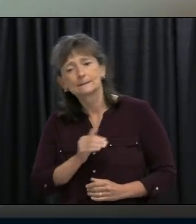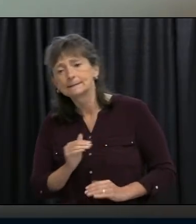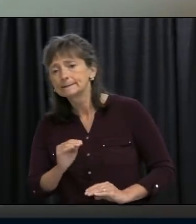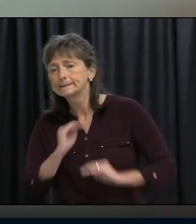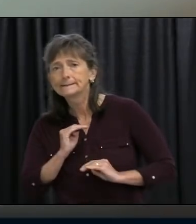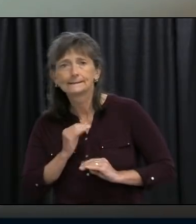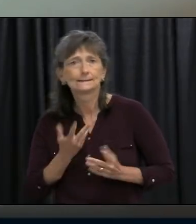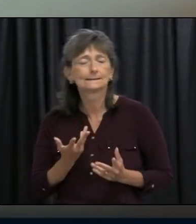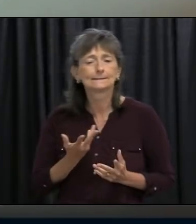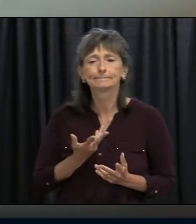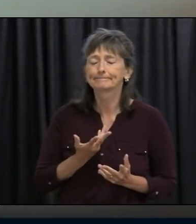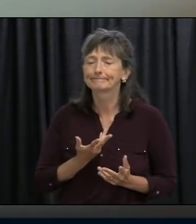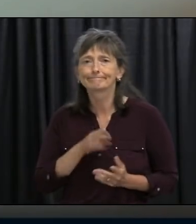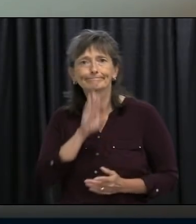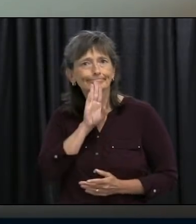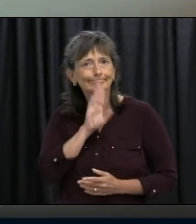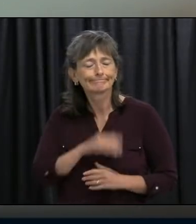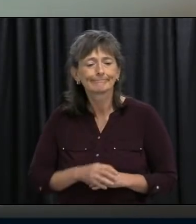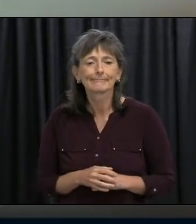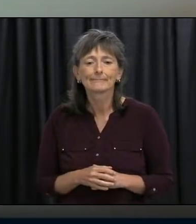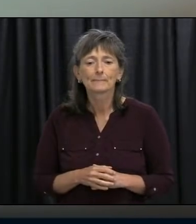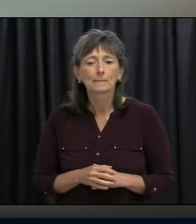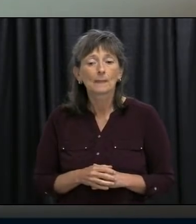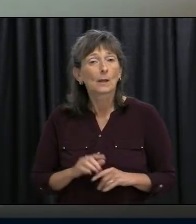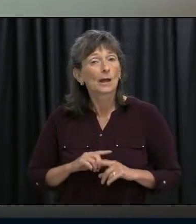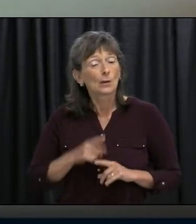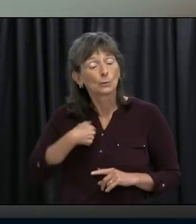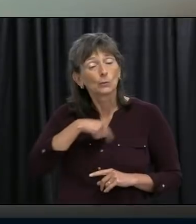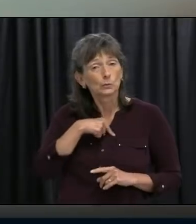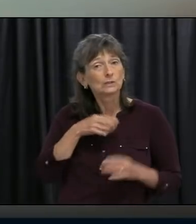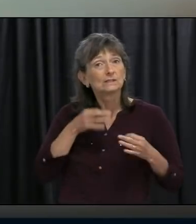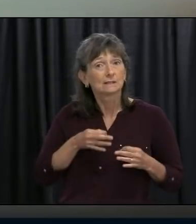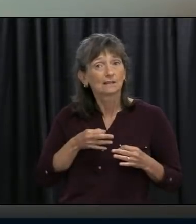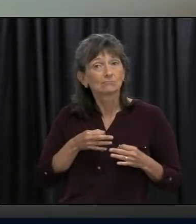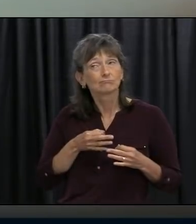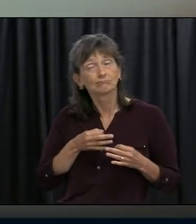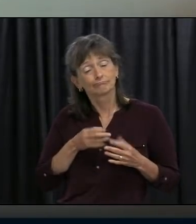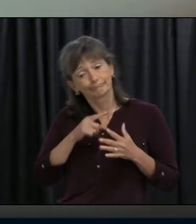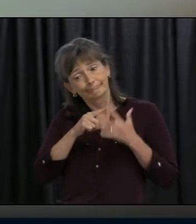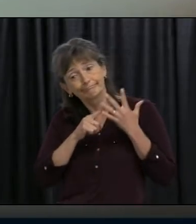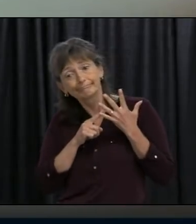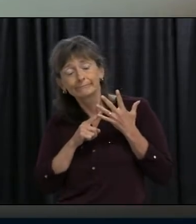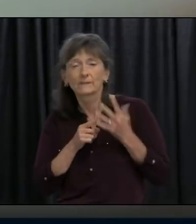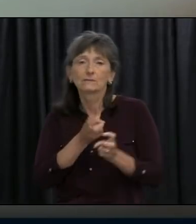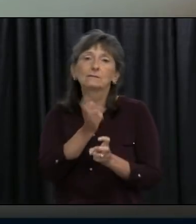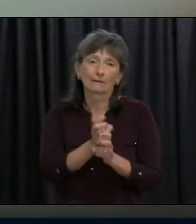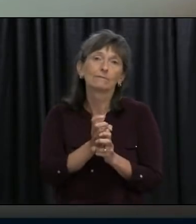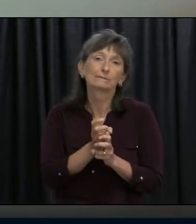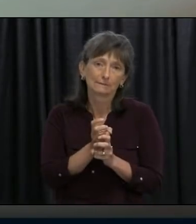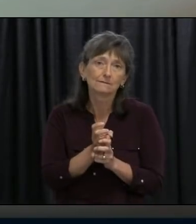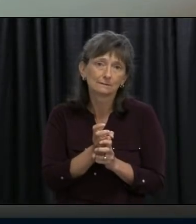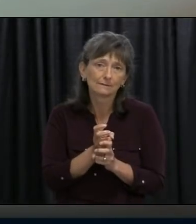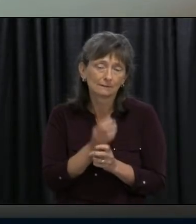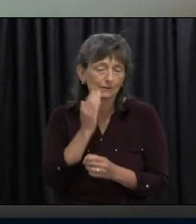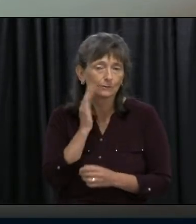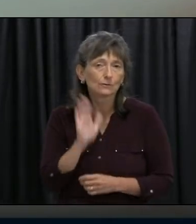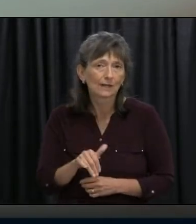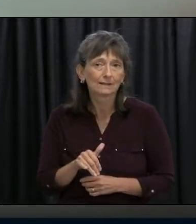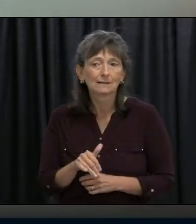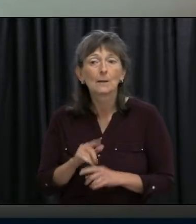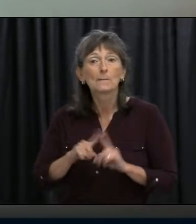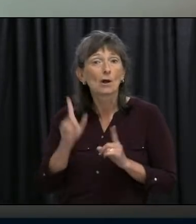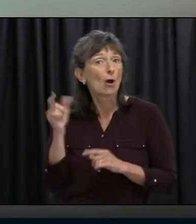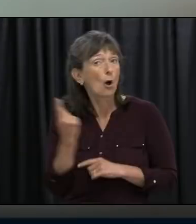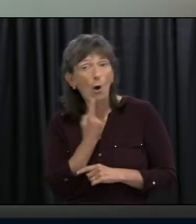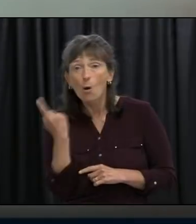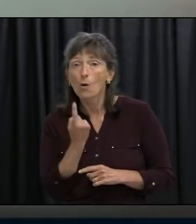place. The decisions we have made have been difficult. Every decision has been made with the health and